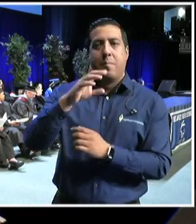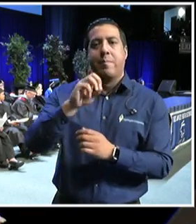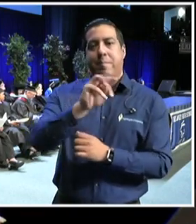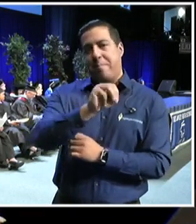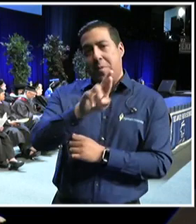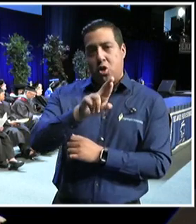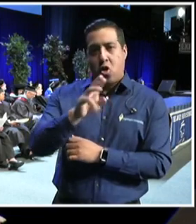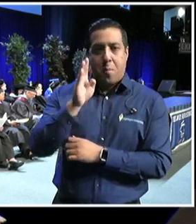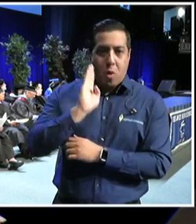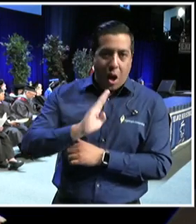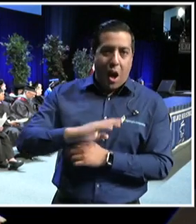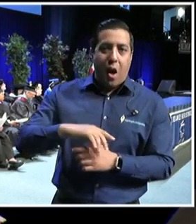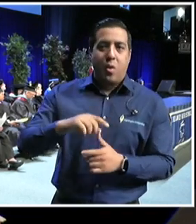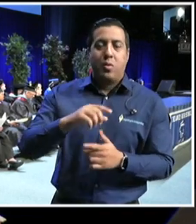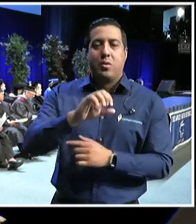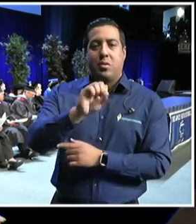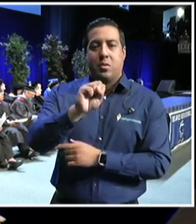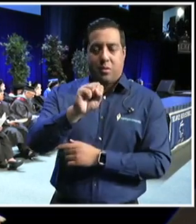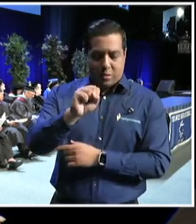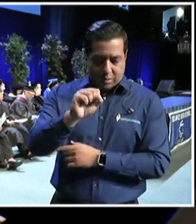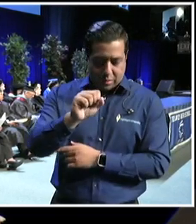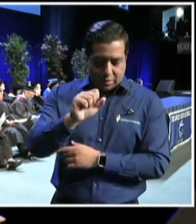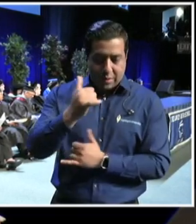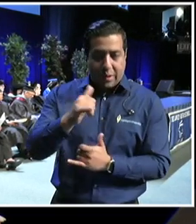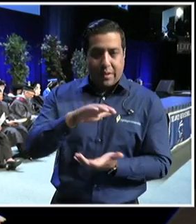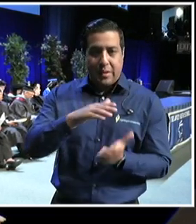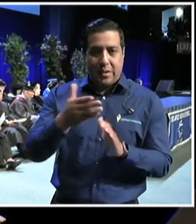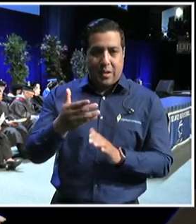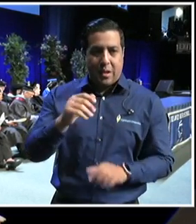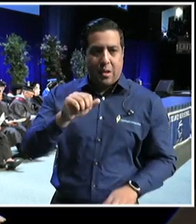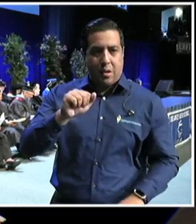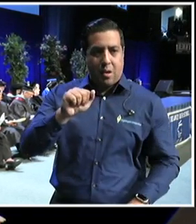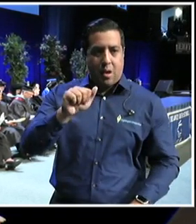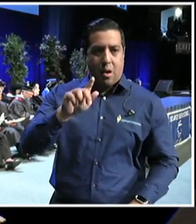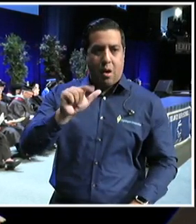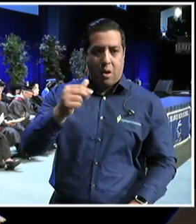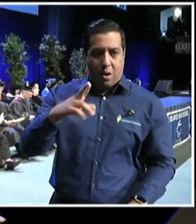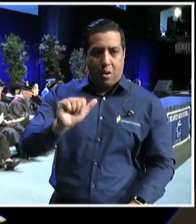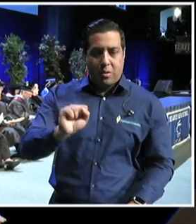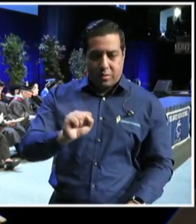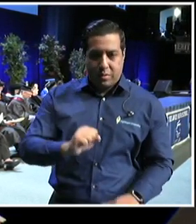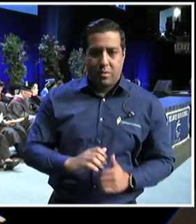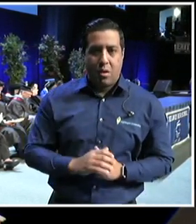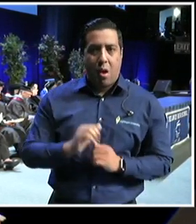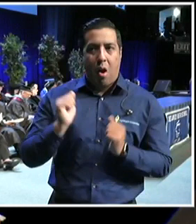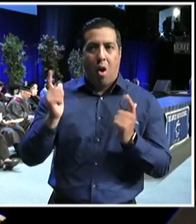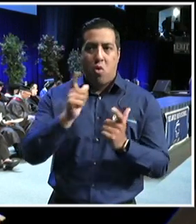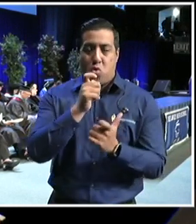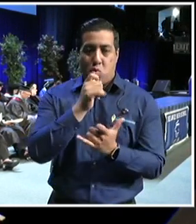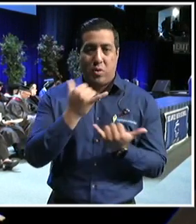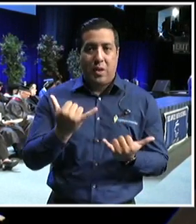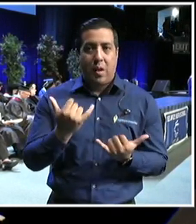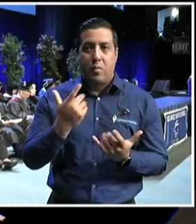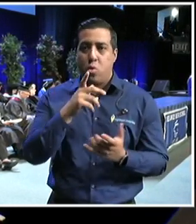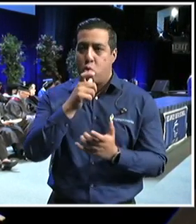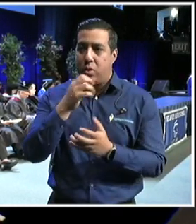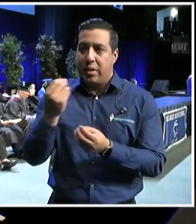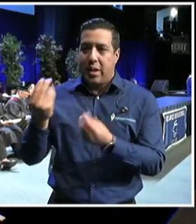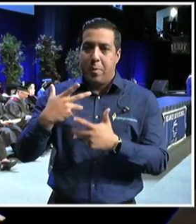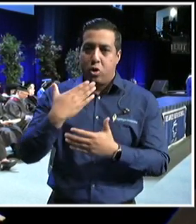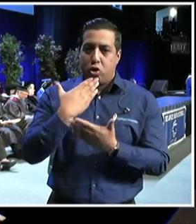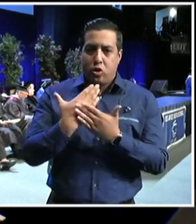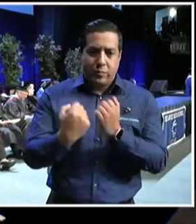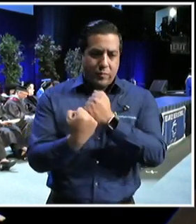Noel, Ms. Vidal, who is now resting in peace with the angels. All of you for giving me a strong basis for